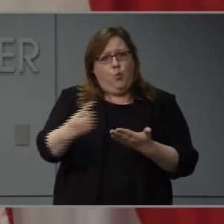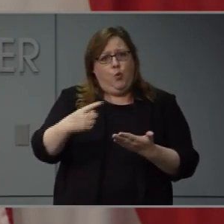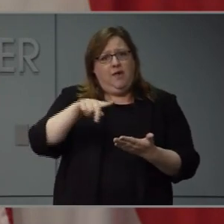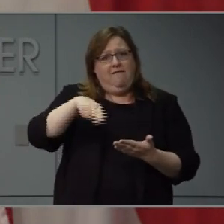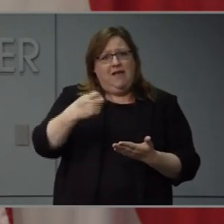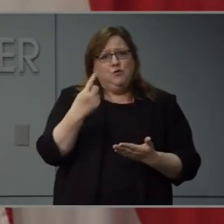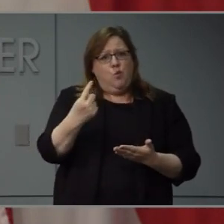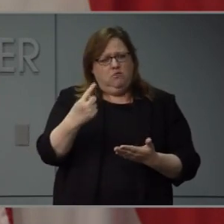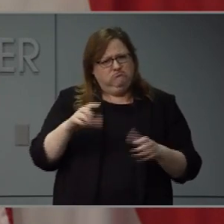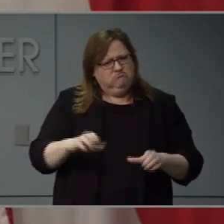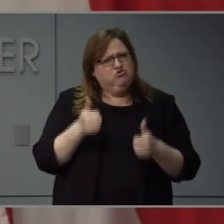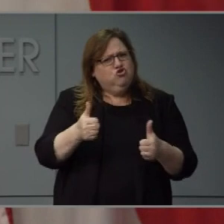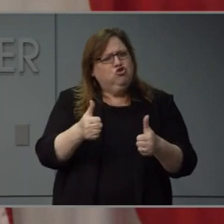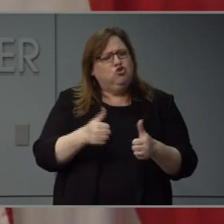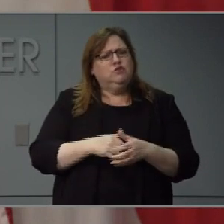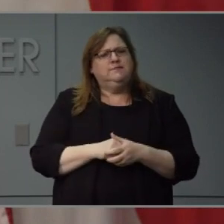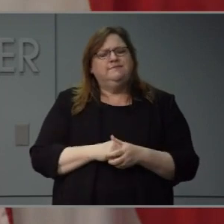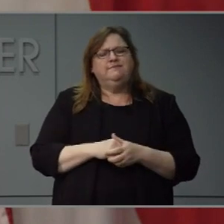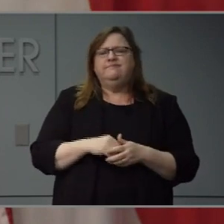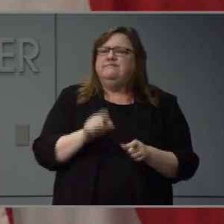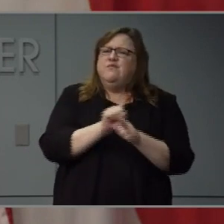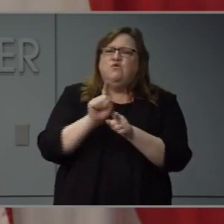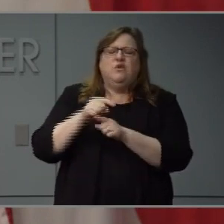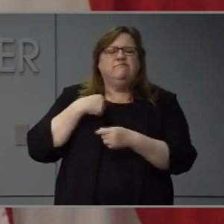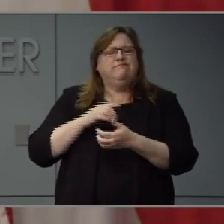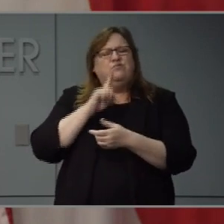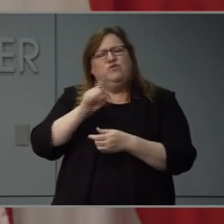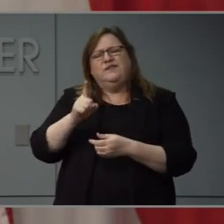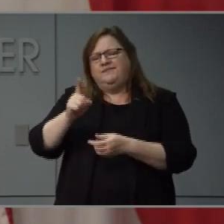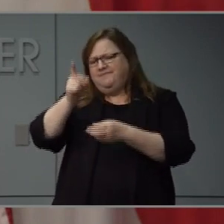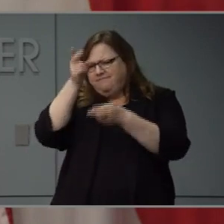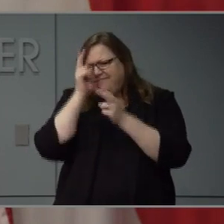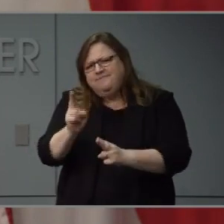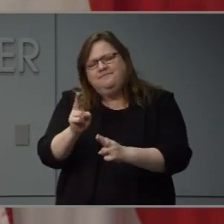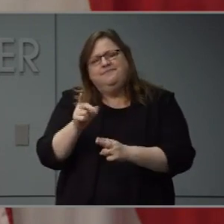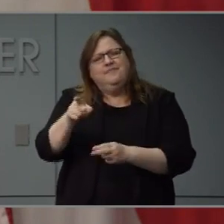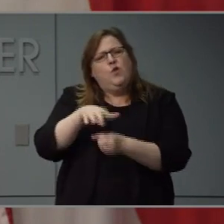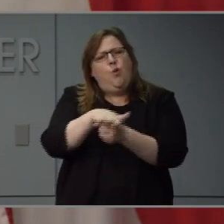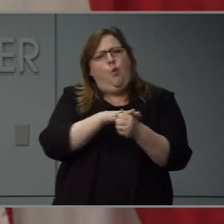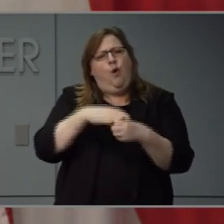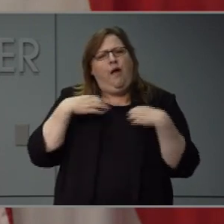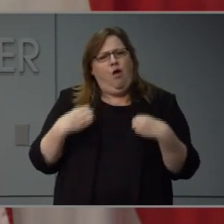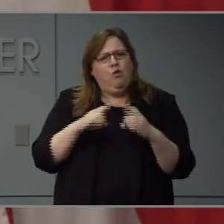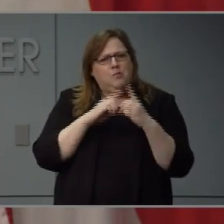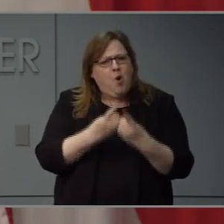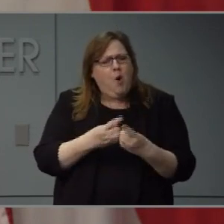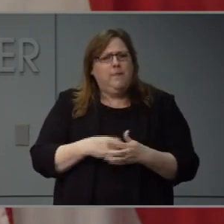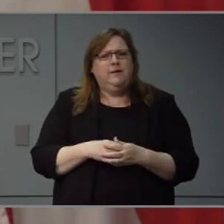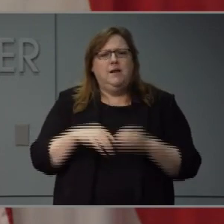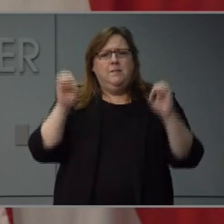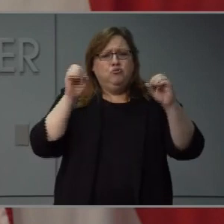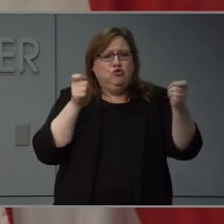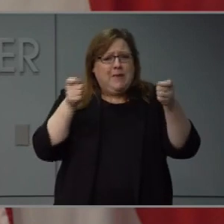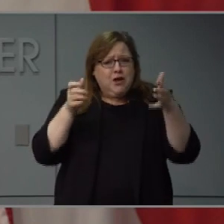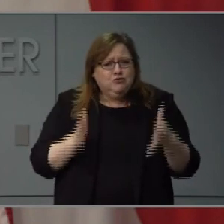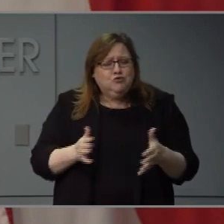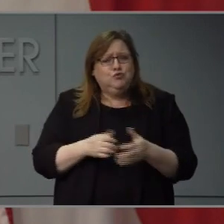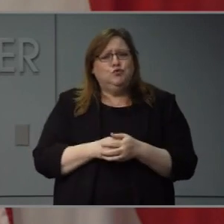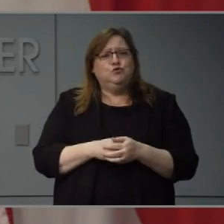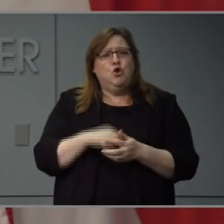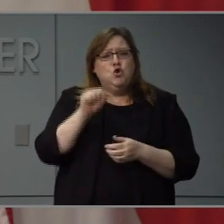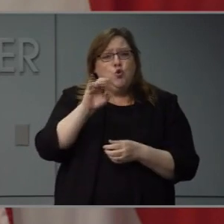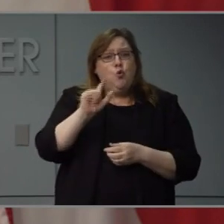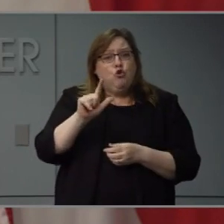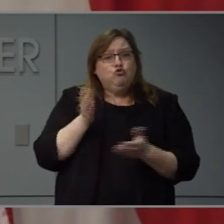give a hearty hand salute to our local health departments, emergency managers, social services, emergency medical